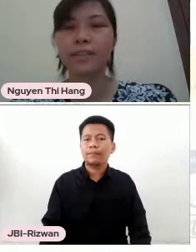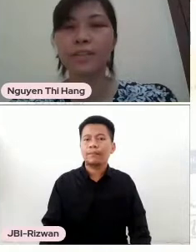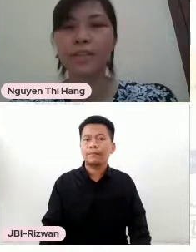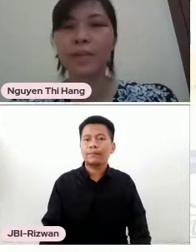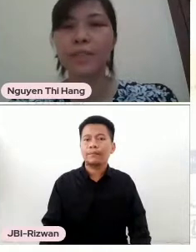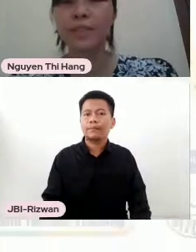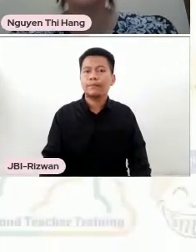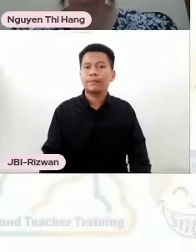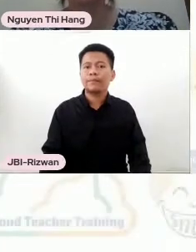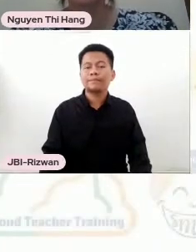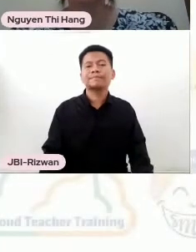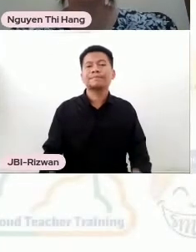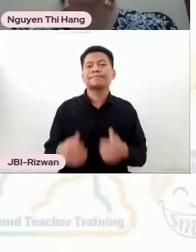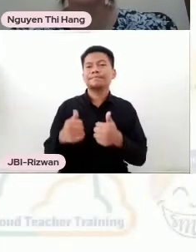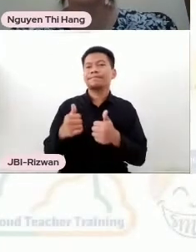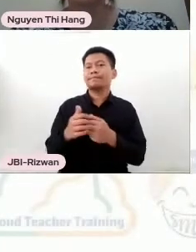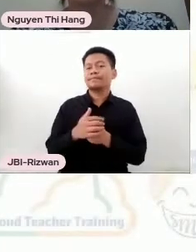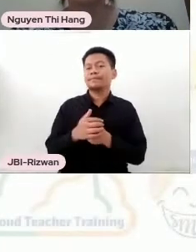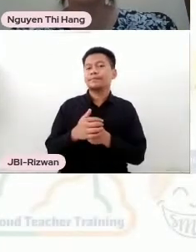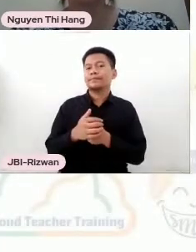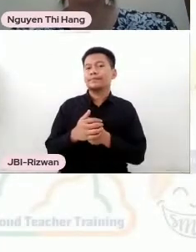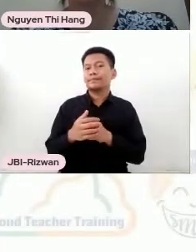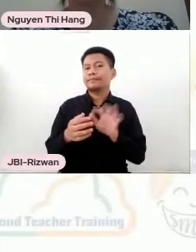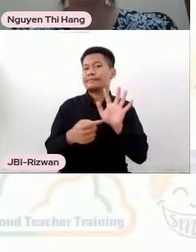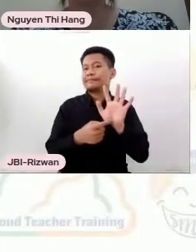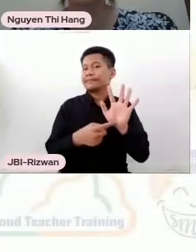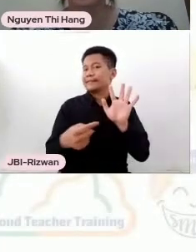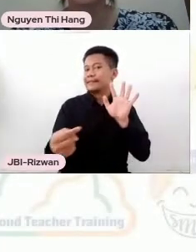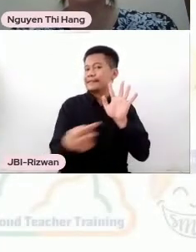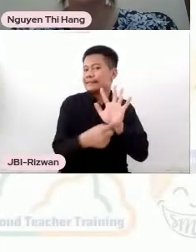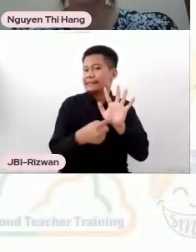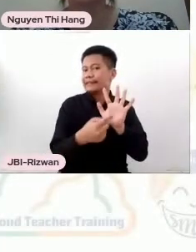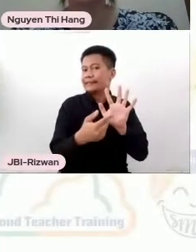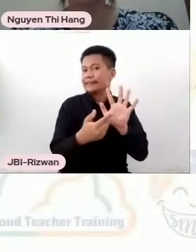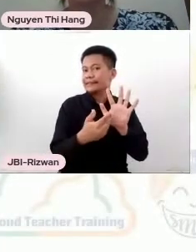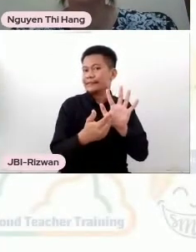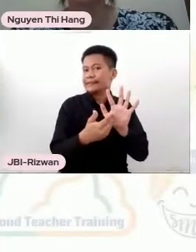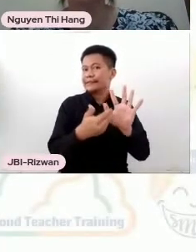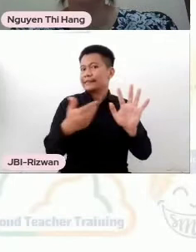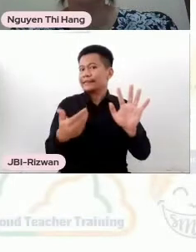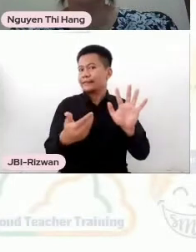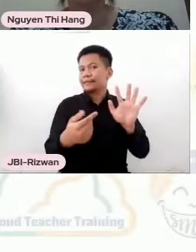Okay, so could you help me to click my slide?